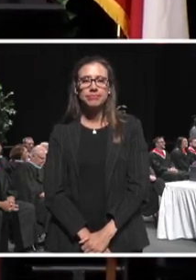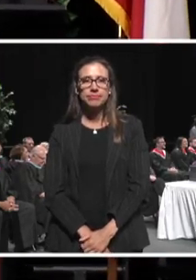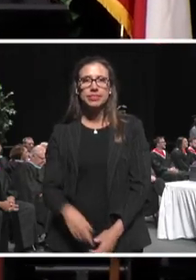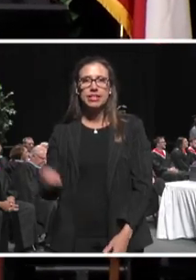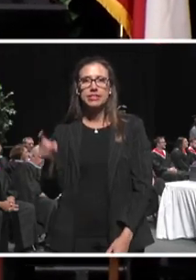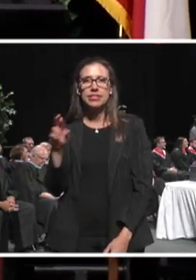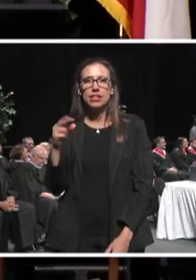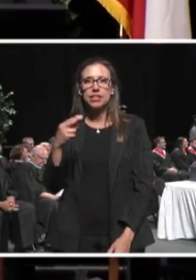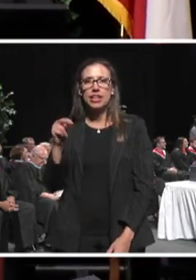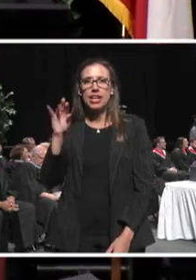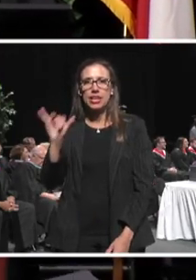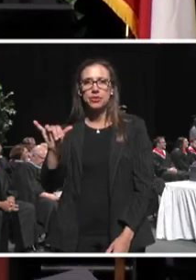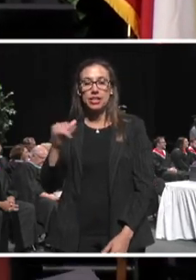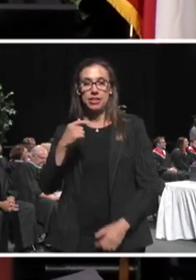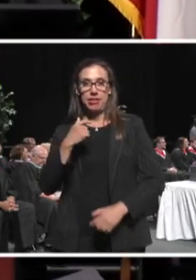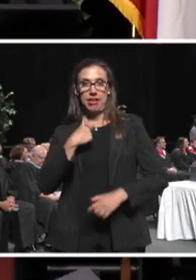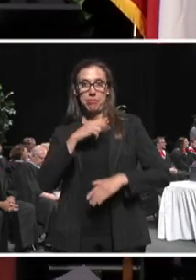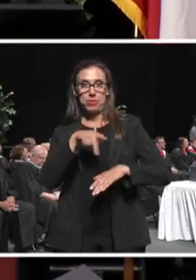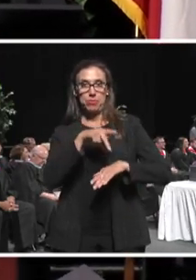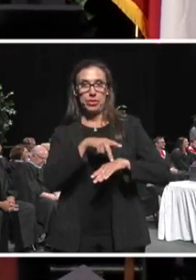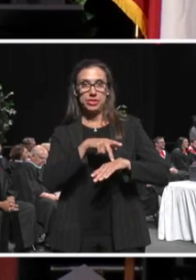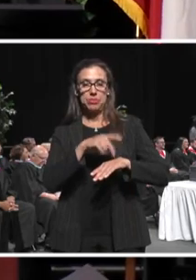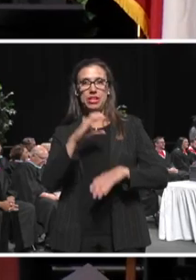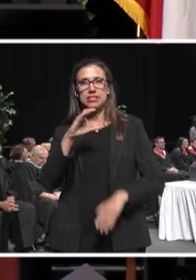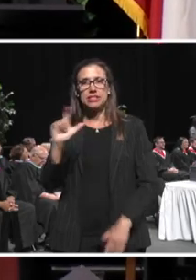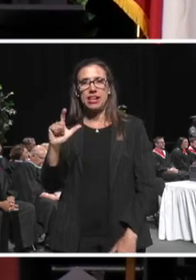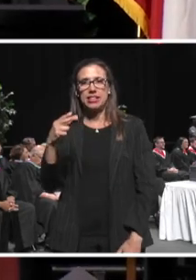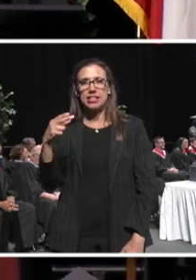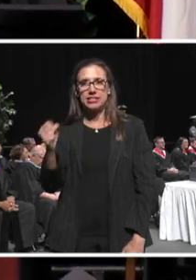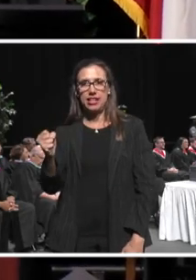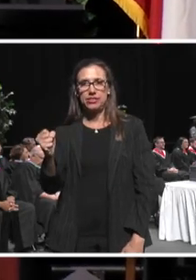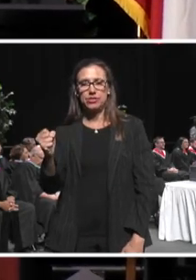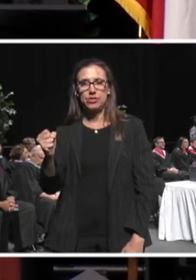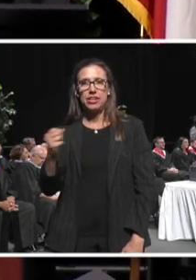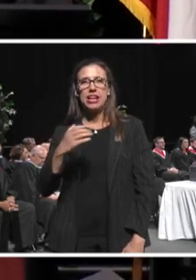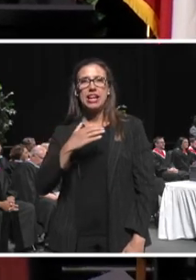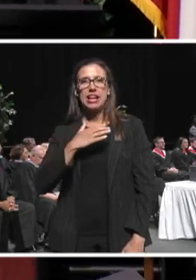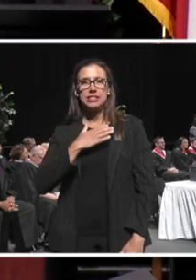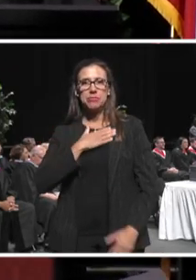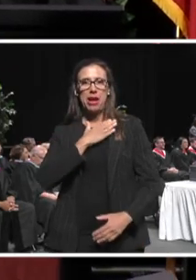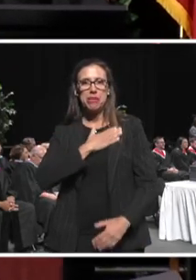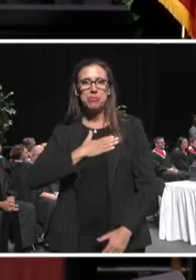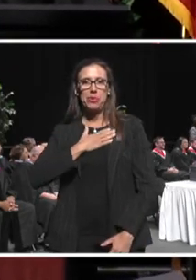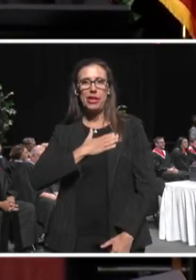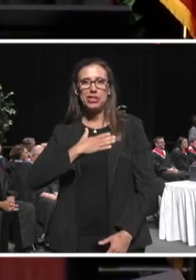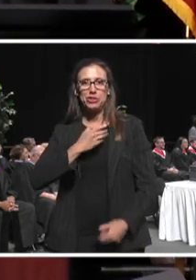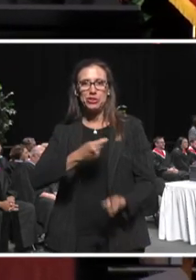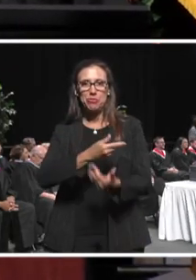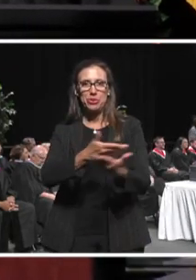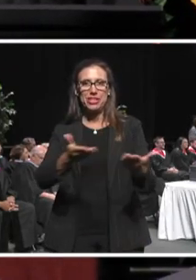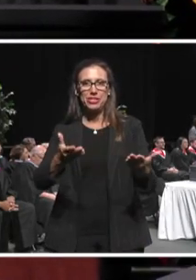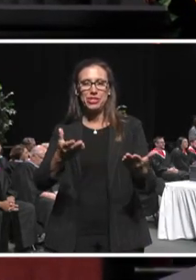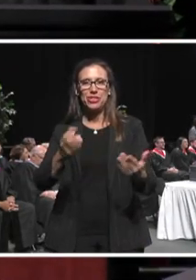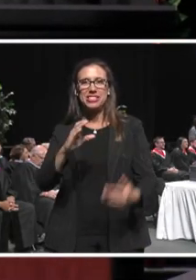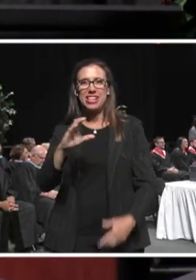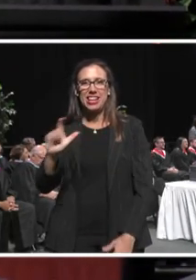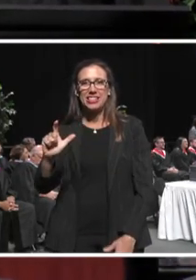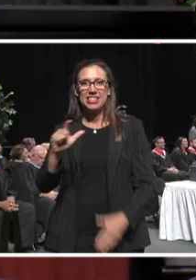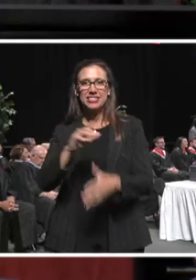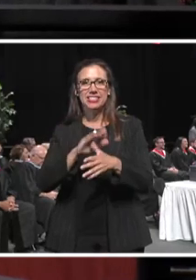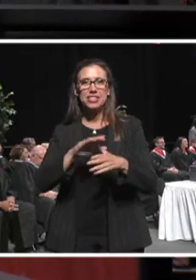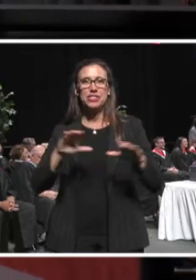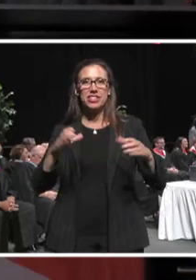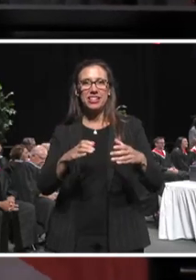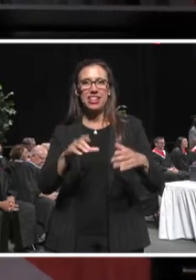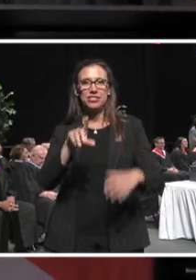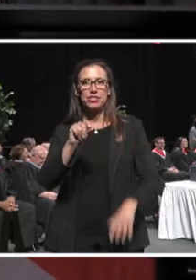Dr. Henry, as principal of Cypress Lakes High School, it is my pleasure to present to you the Cypress Lakes Senior